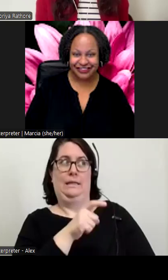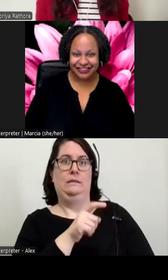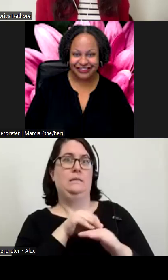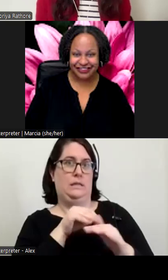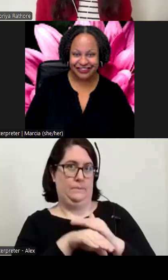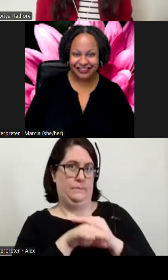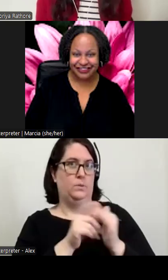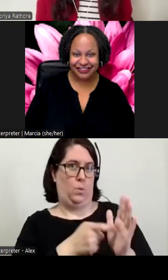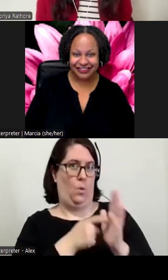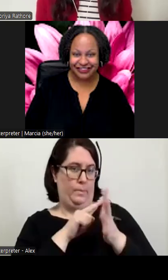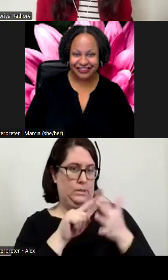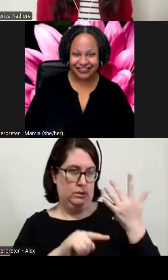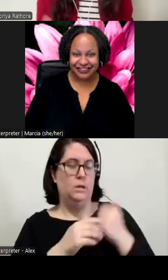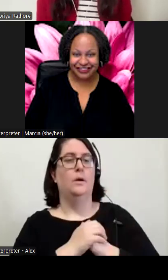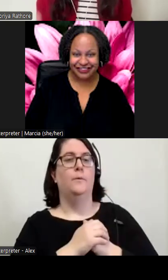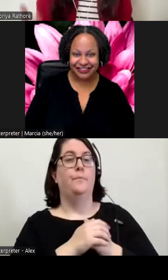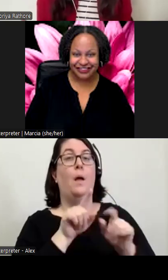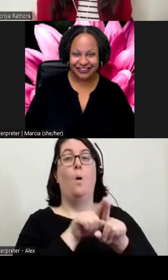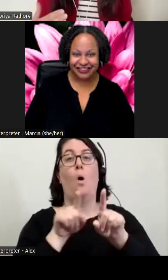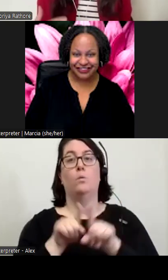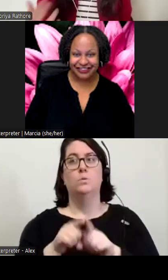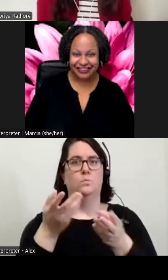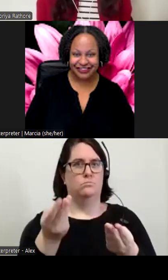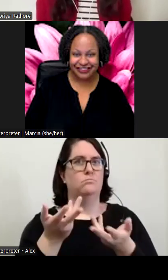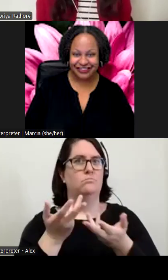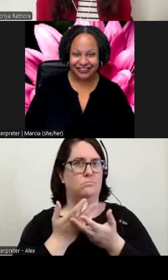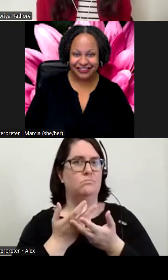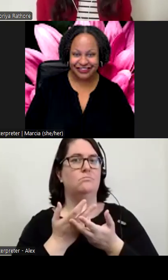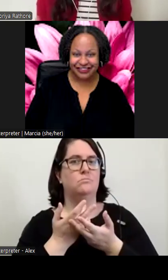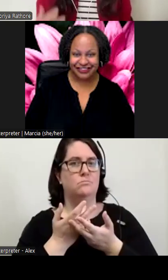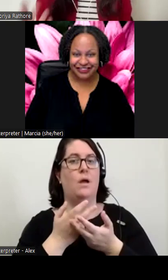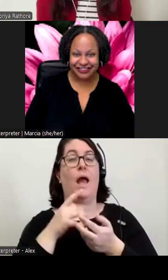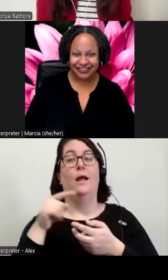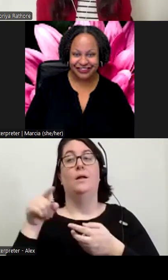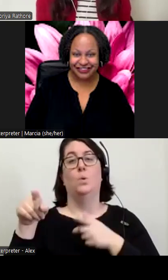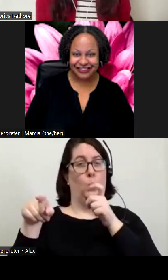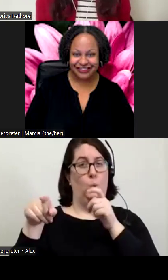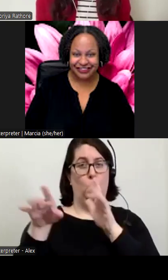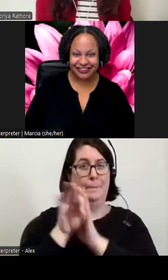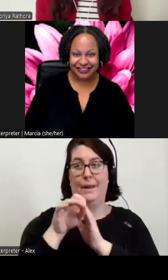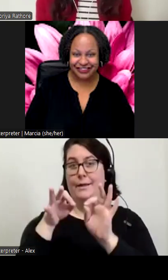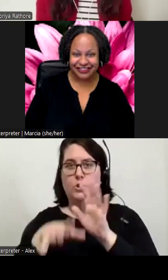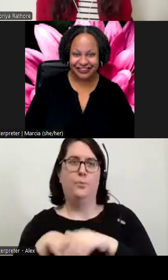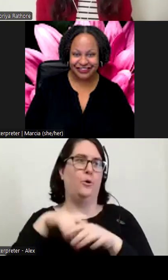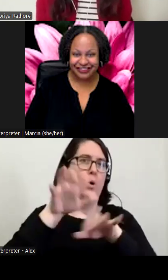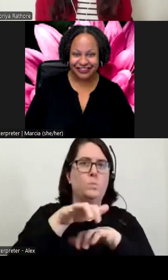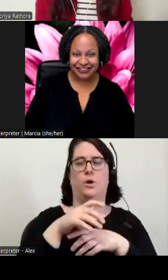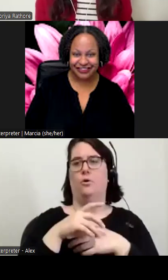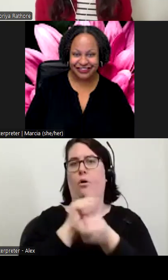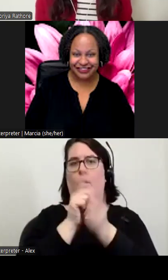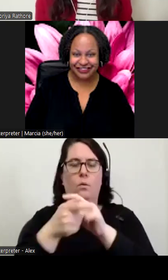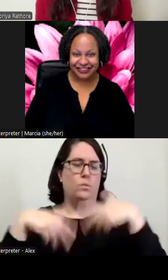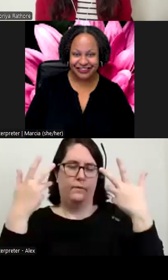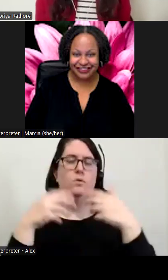And also that you ensure that you sort of communicate with us and send along your service provider's name and contact information so we can set up